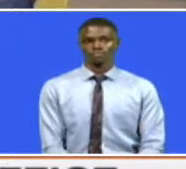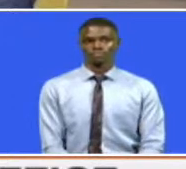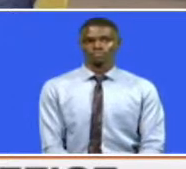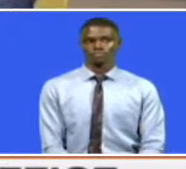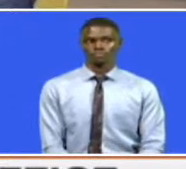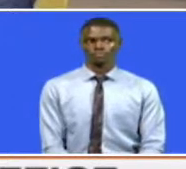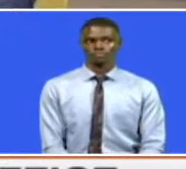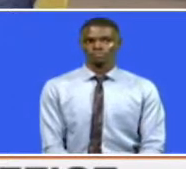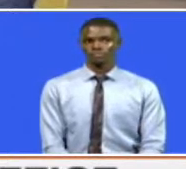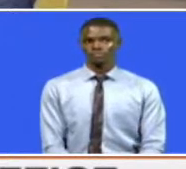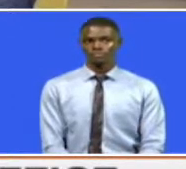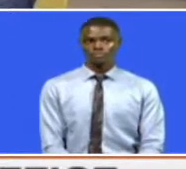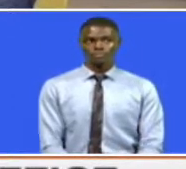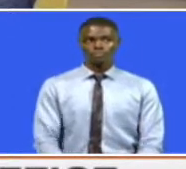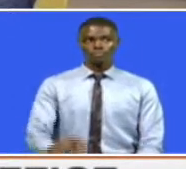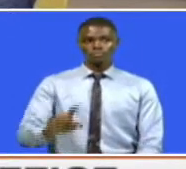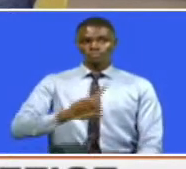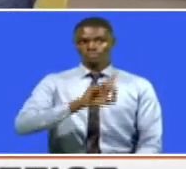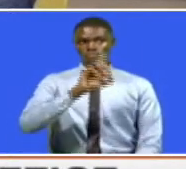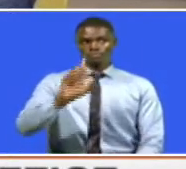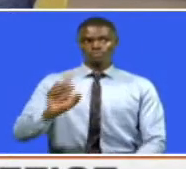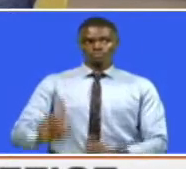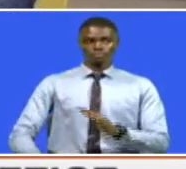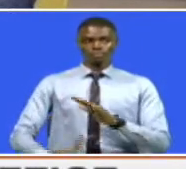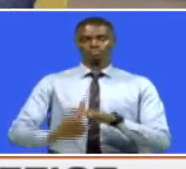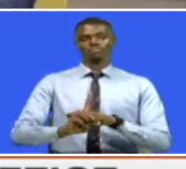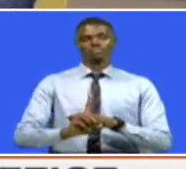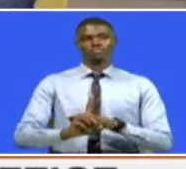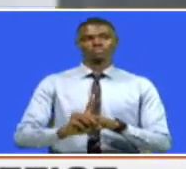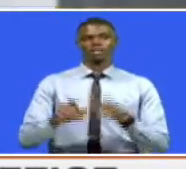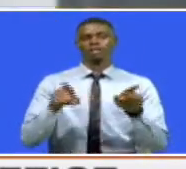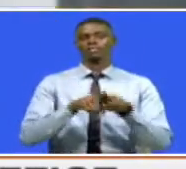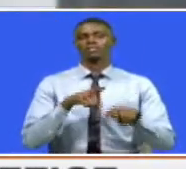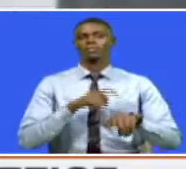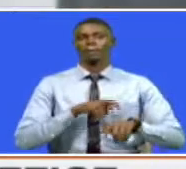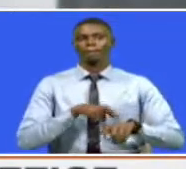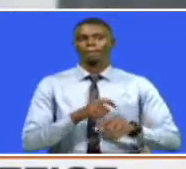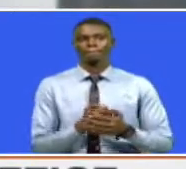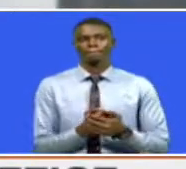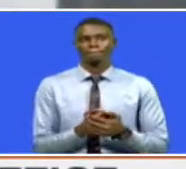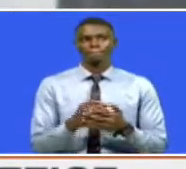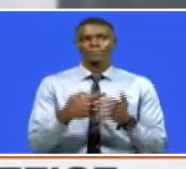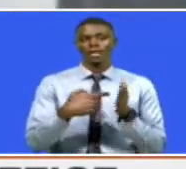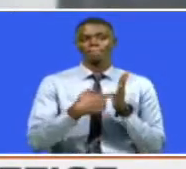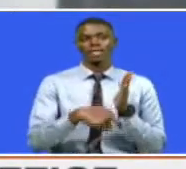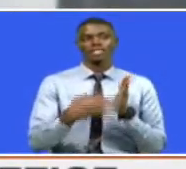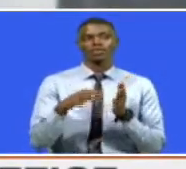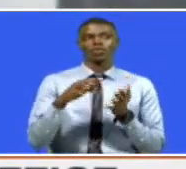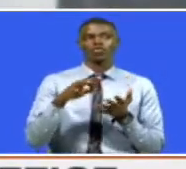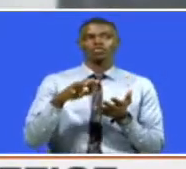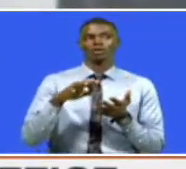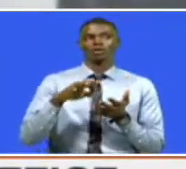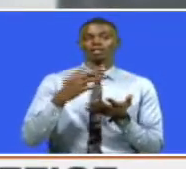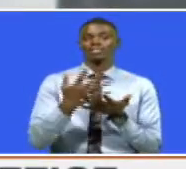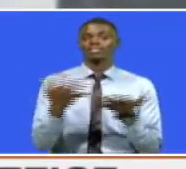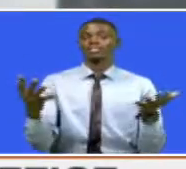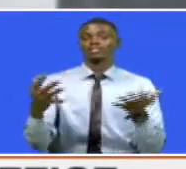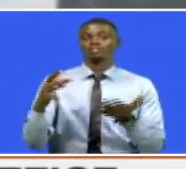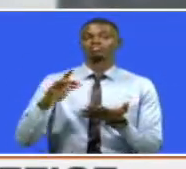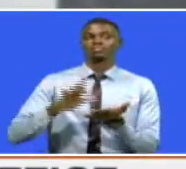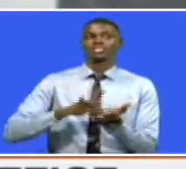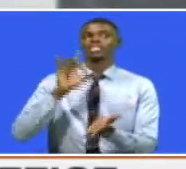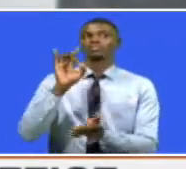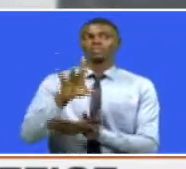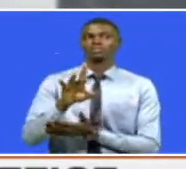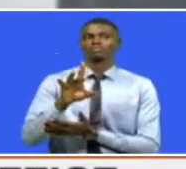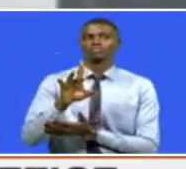The question that is coming from many is that at the same time, the price of commodities is still high. Yes. Because what